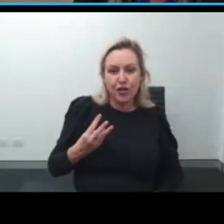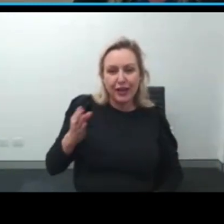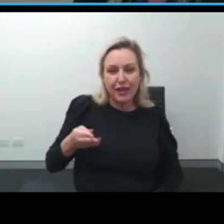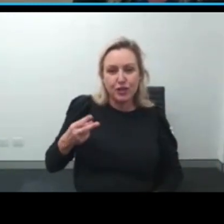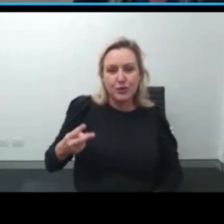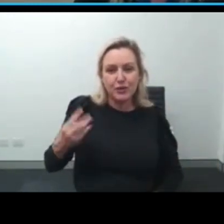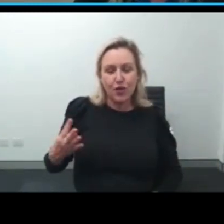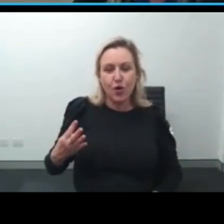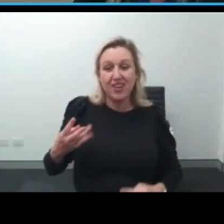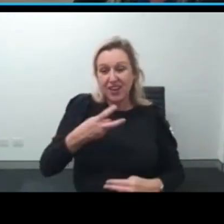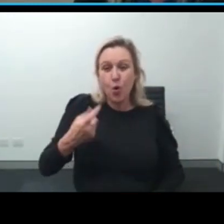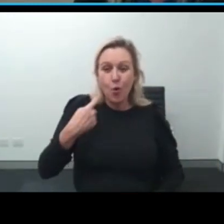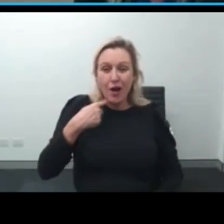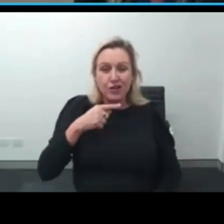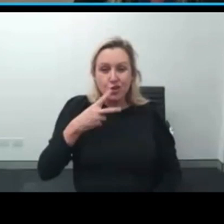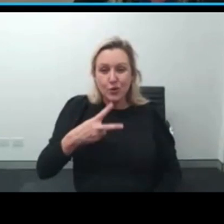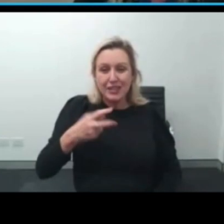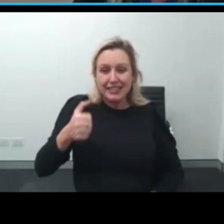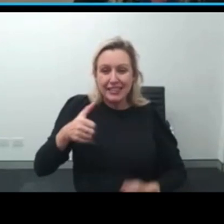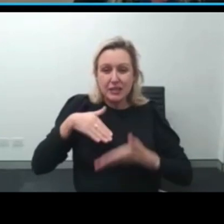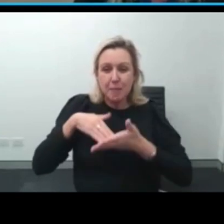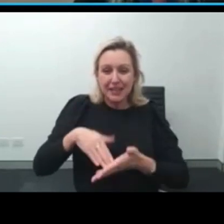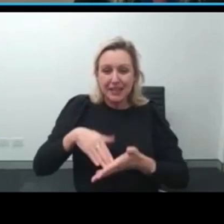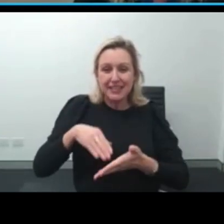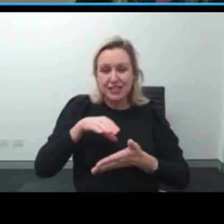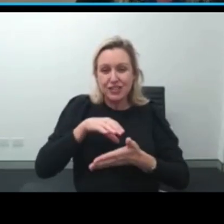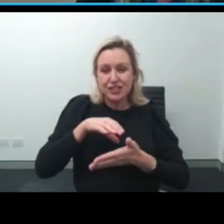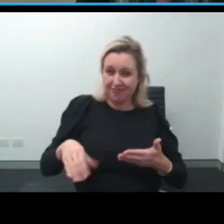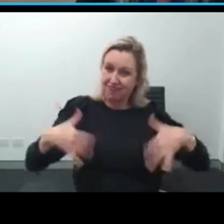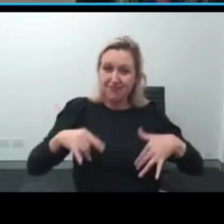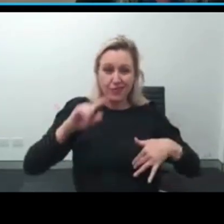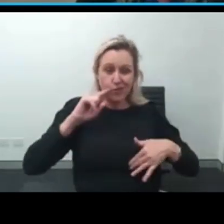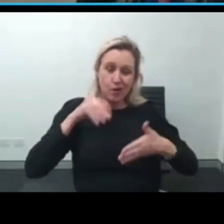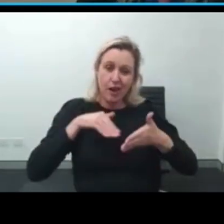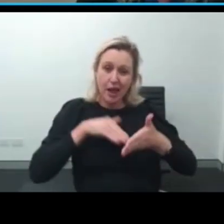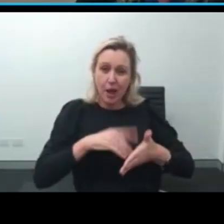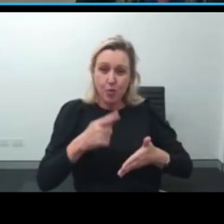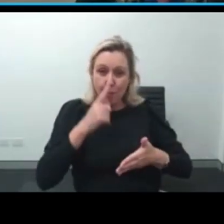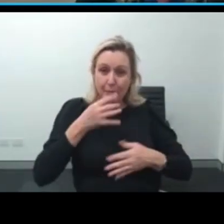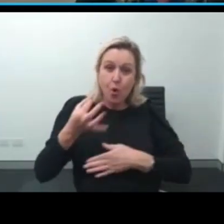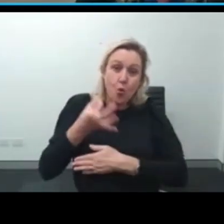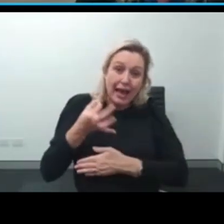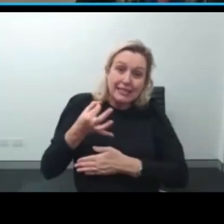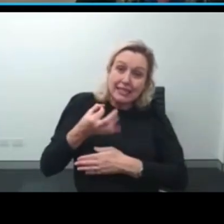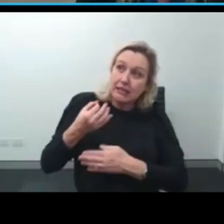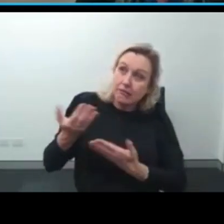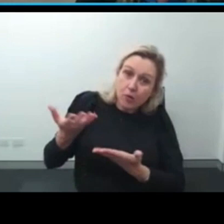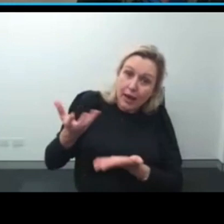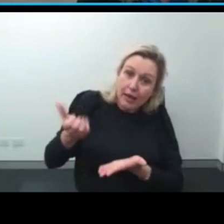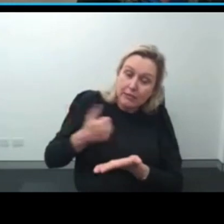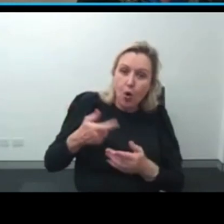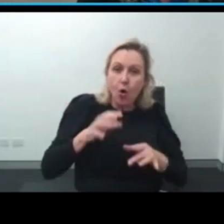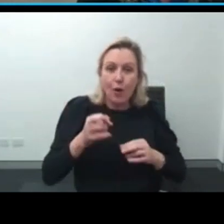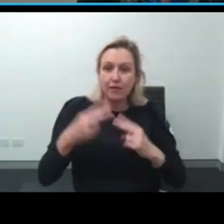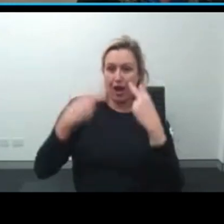of $166.8 million. It's going to benefit those who are currently waiting for a package or are in line to be assessed